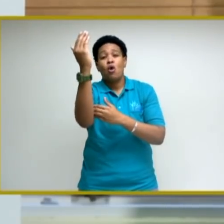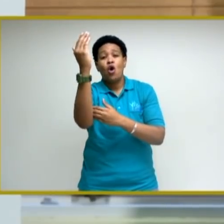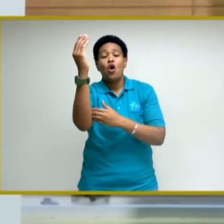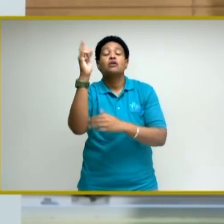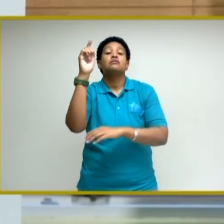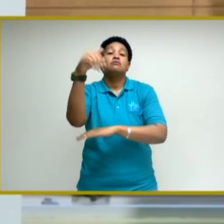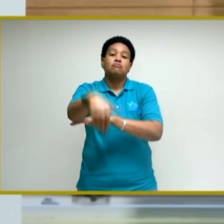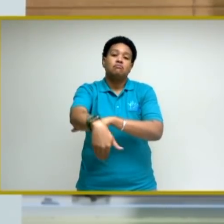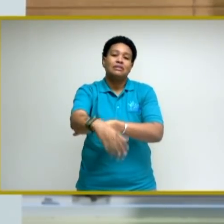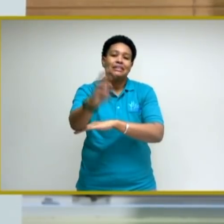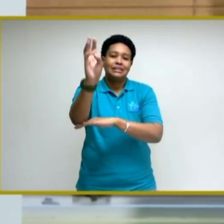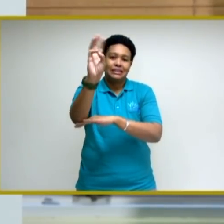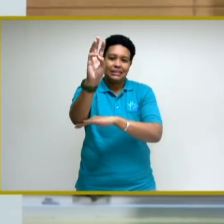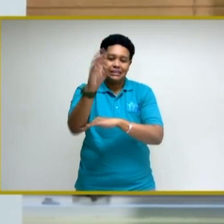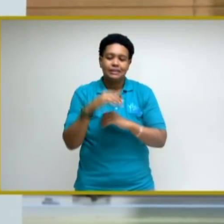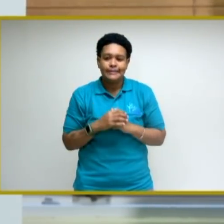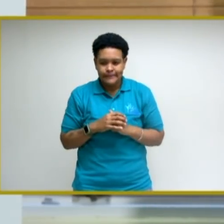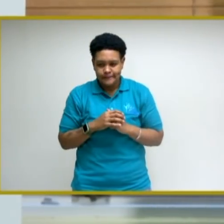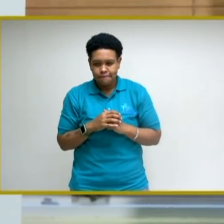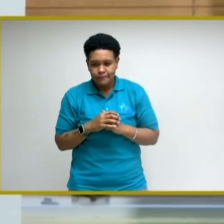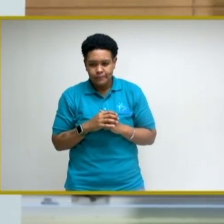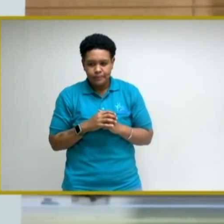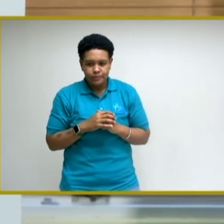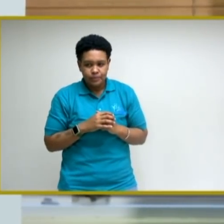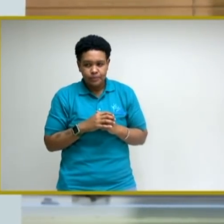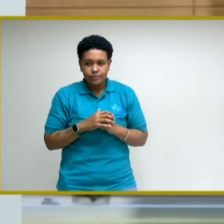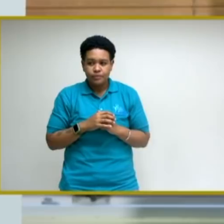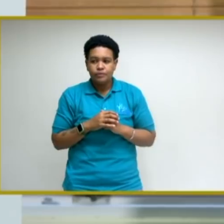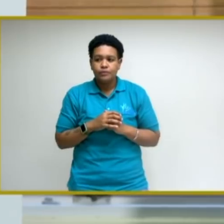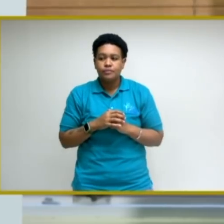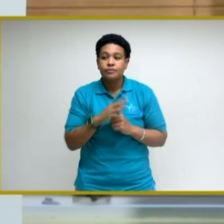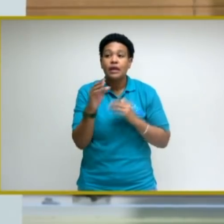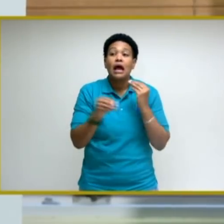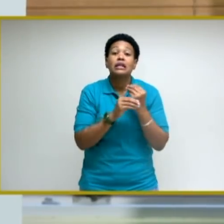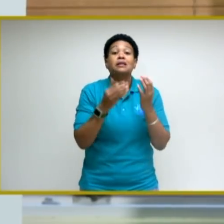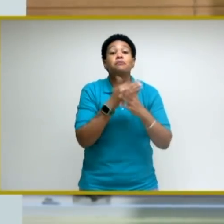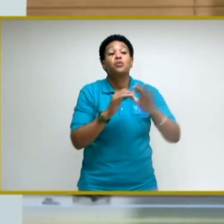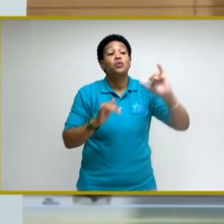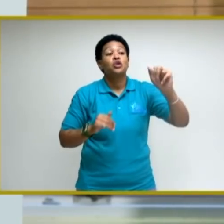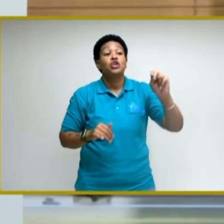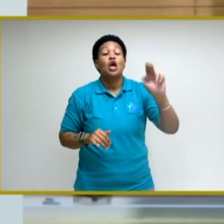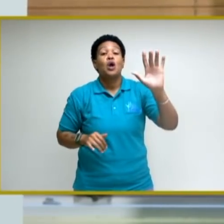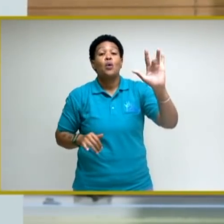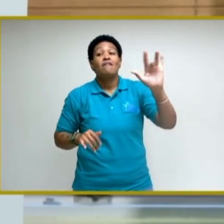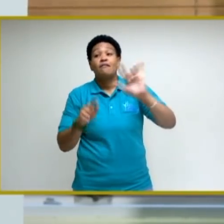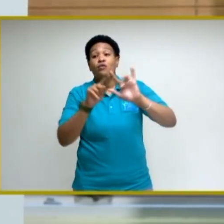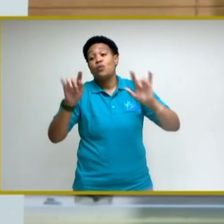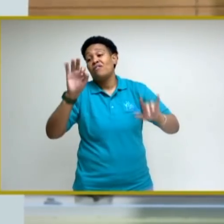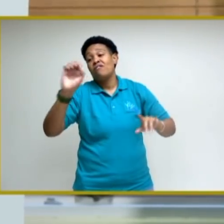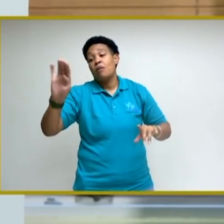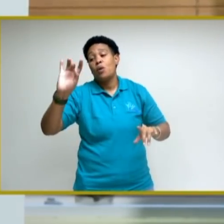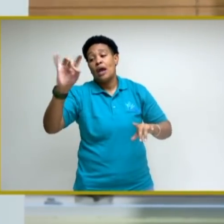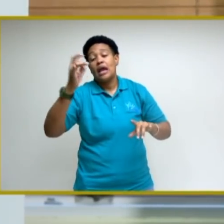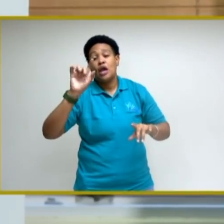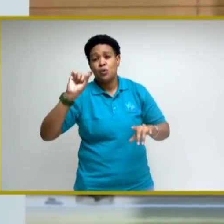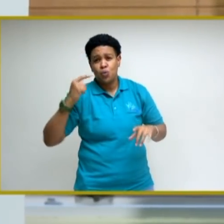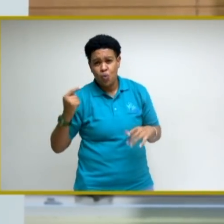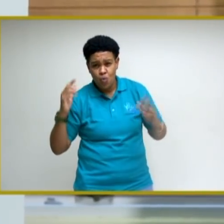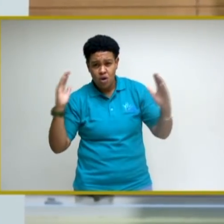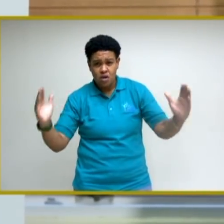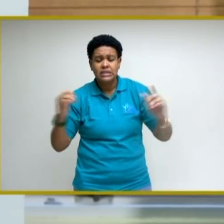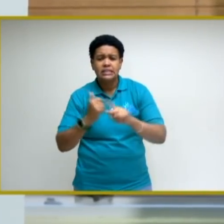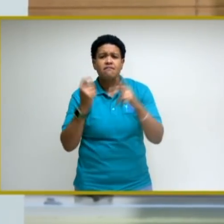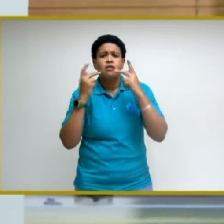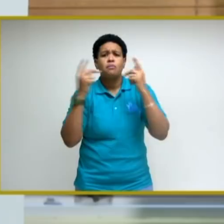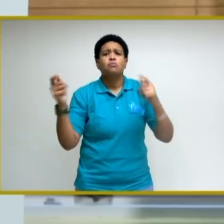and 6 p.m. Additionally, between January 25th and February 8th, 2021,